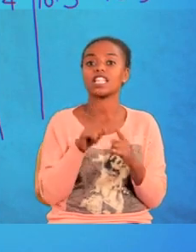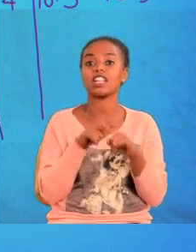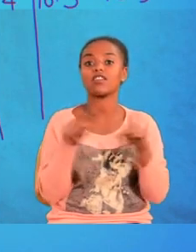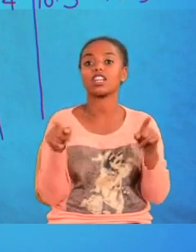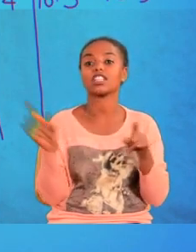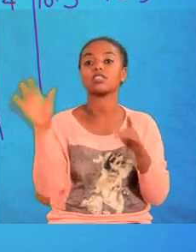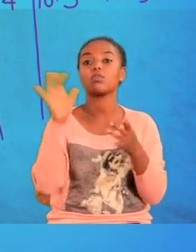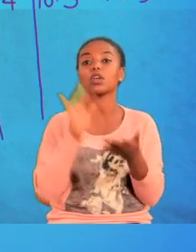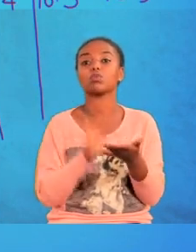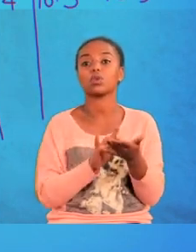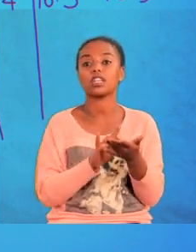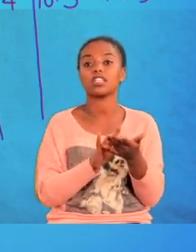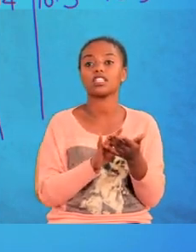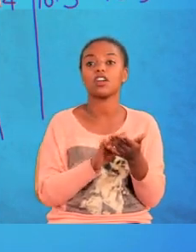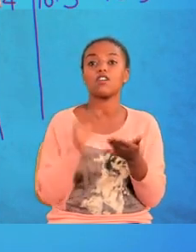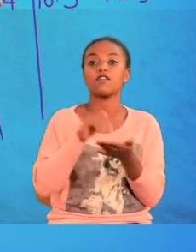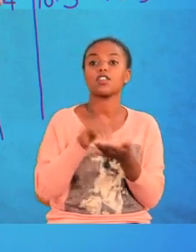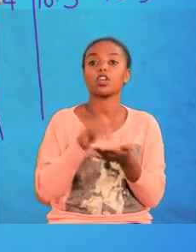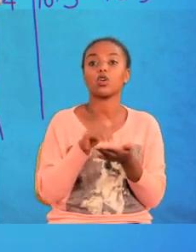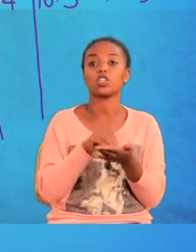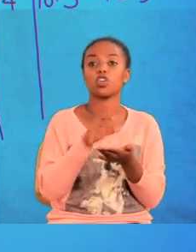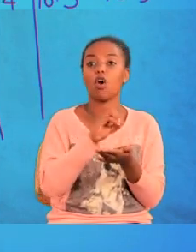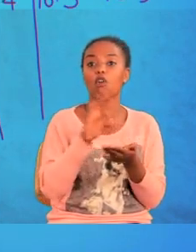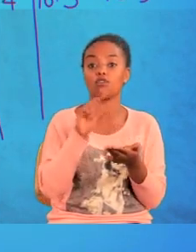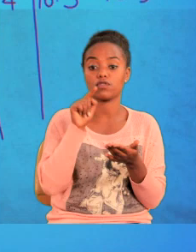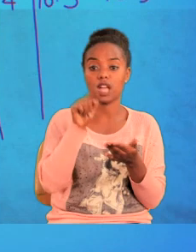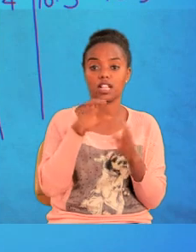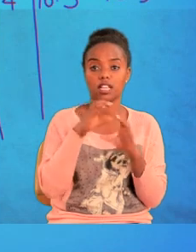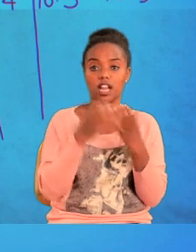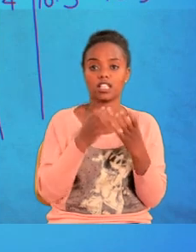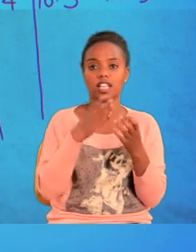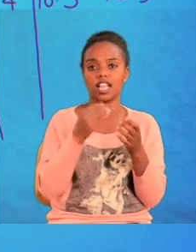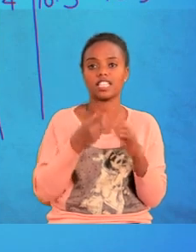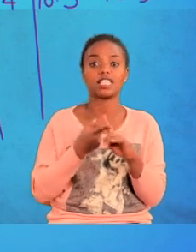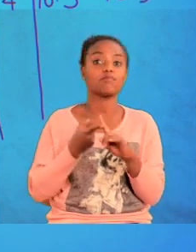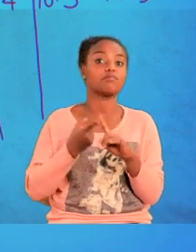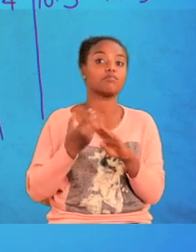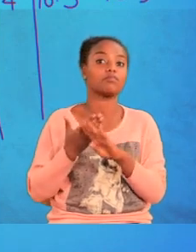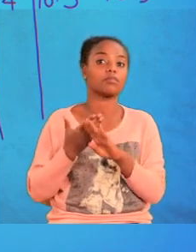difference between the frequency of the modal class and the preceding class.